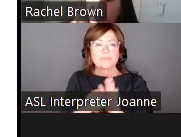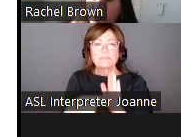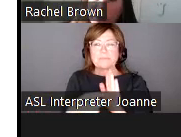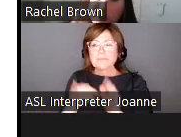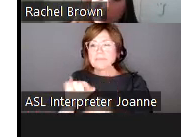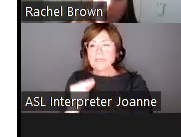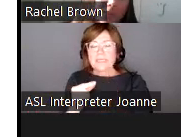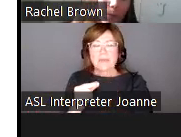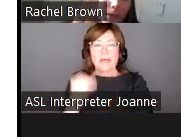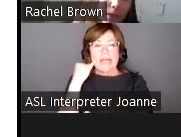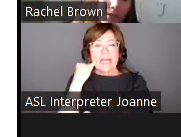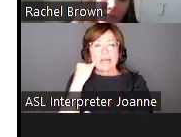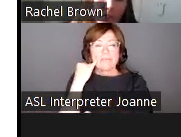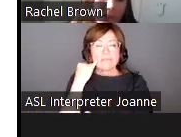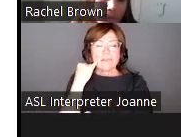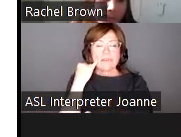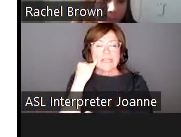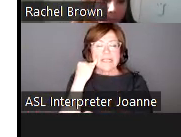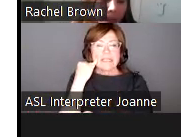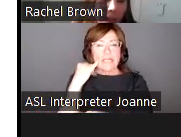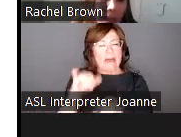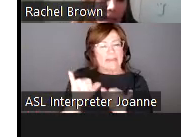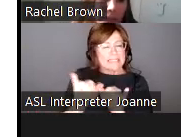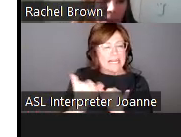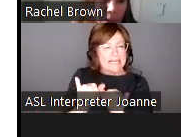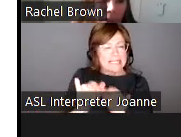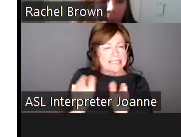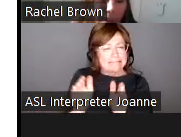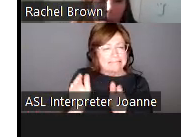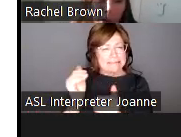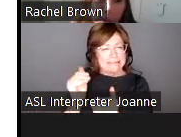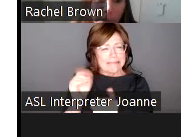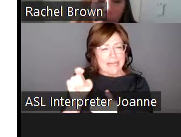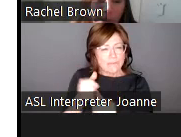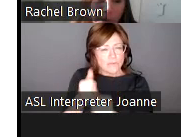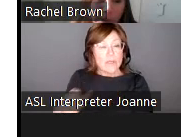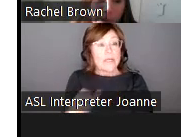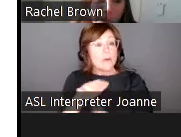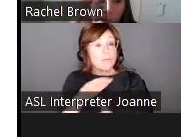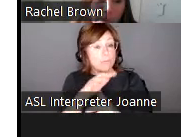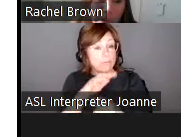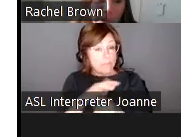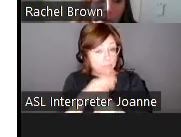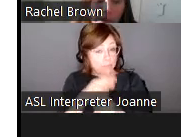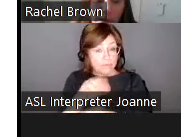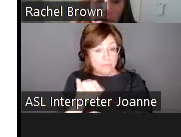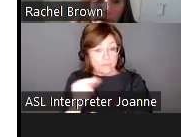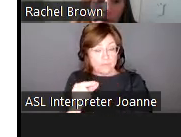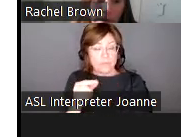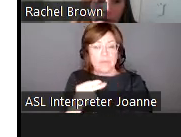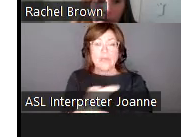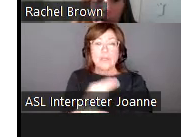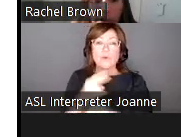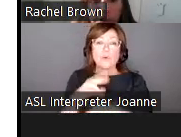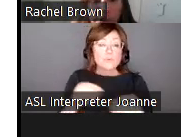Instagram, it's a very specific square size. So another popular thing for Instagram is using